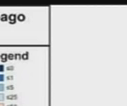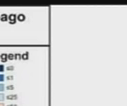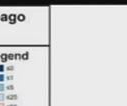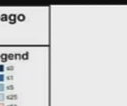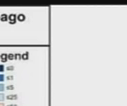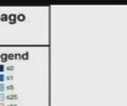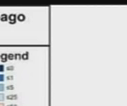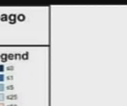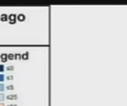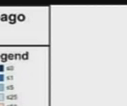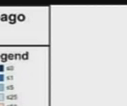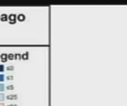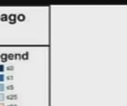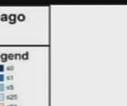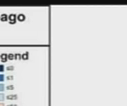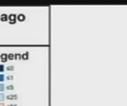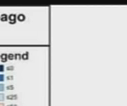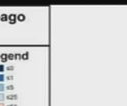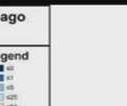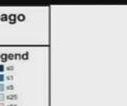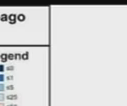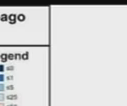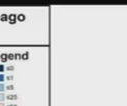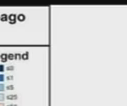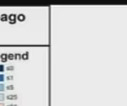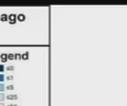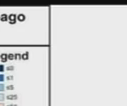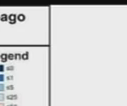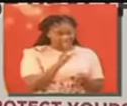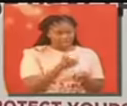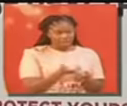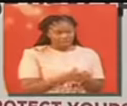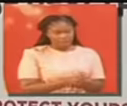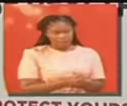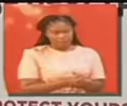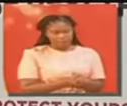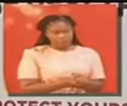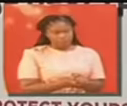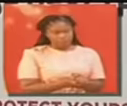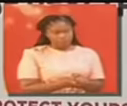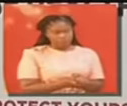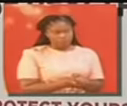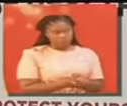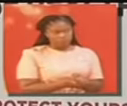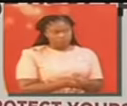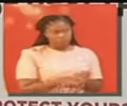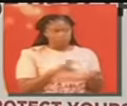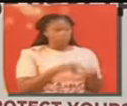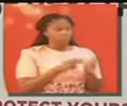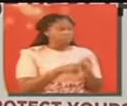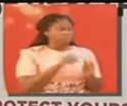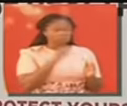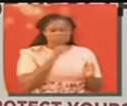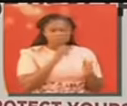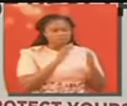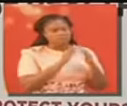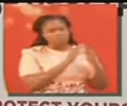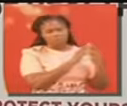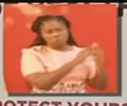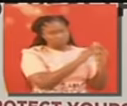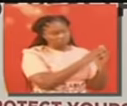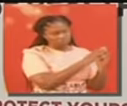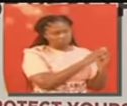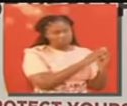the spread of COVID-19. I'd like just to go back to the slide with the epidemic